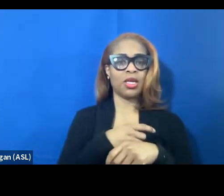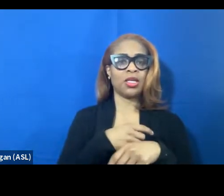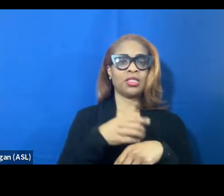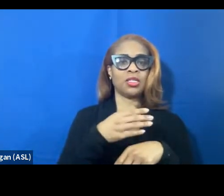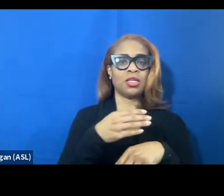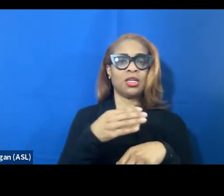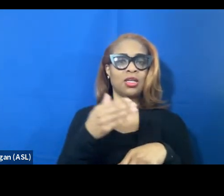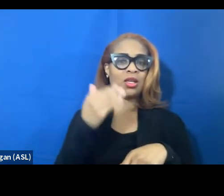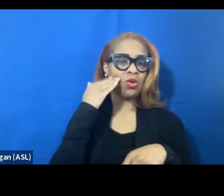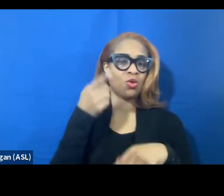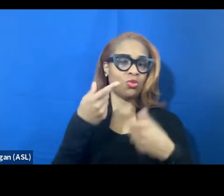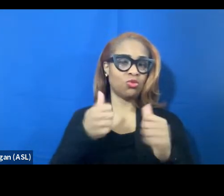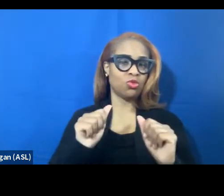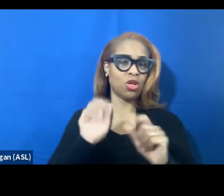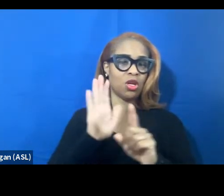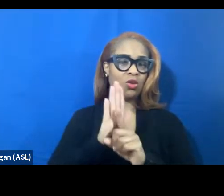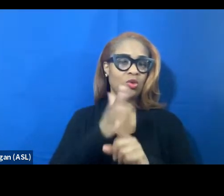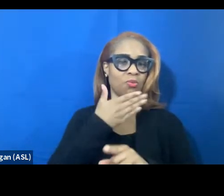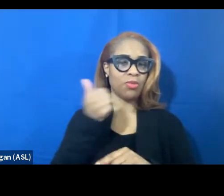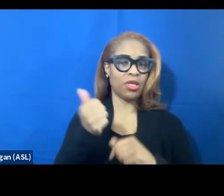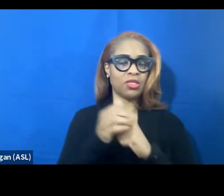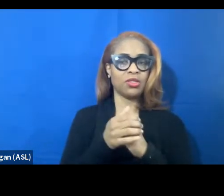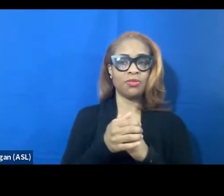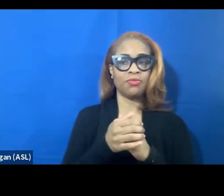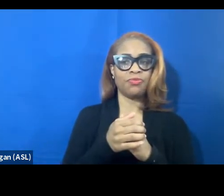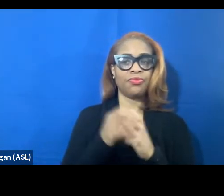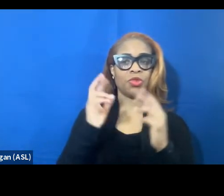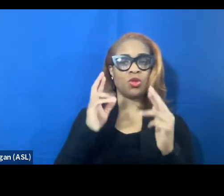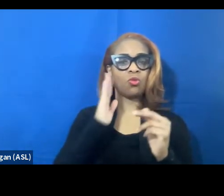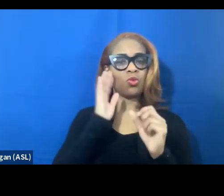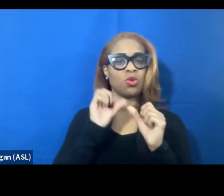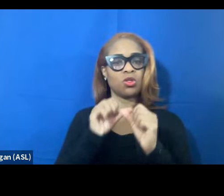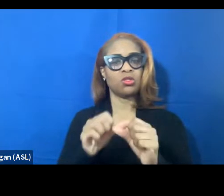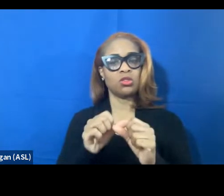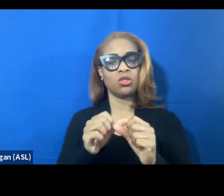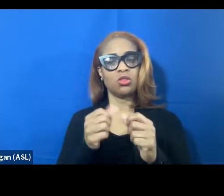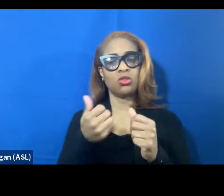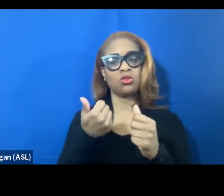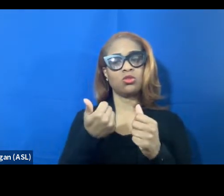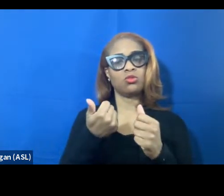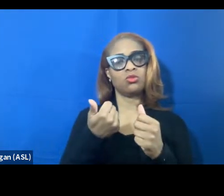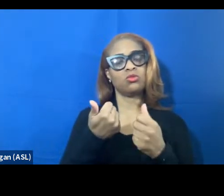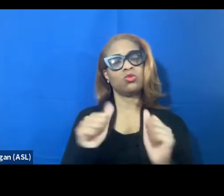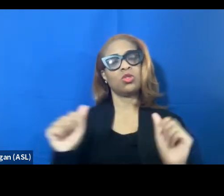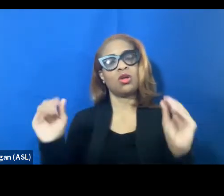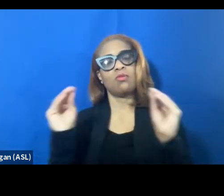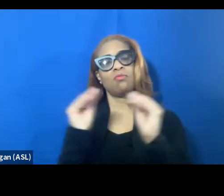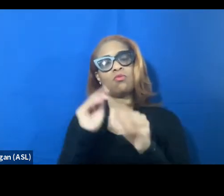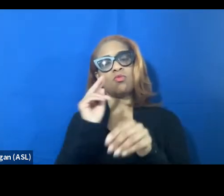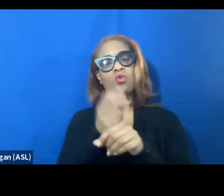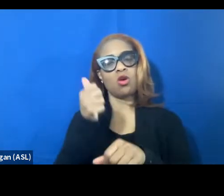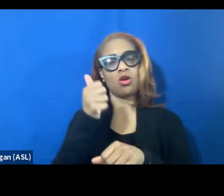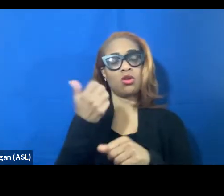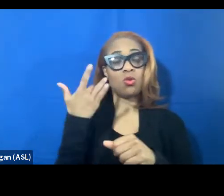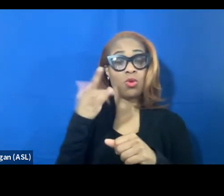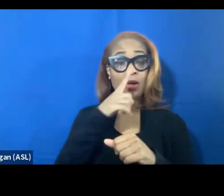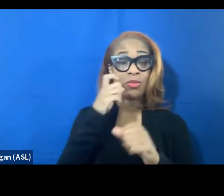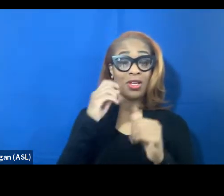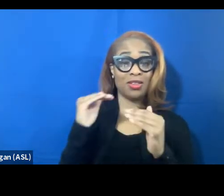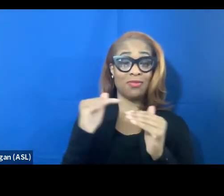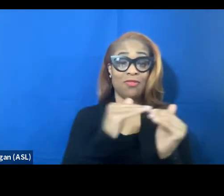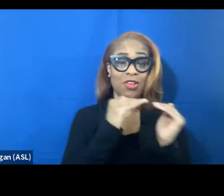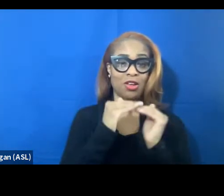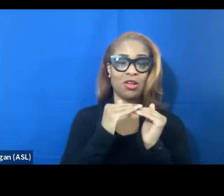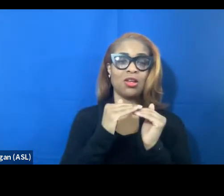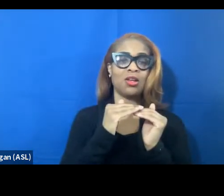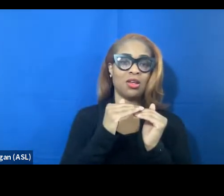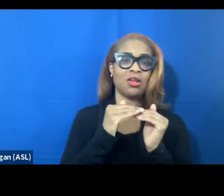trying your best i hope that you will continue to try just a little harder because fairness is the utmost